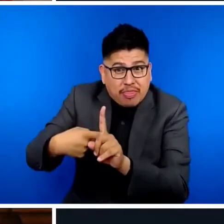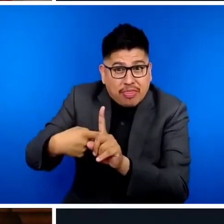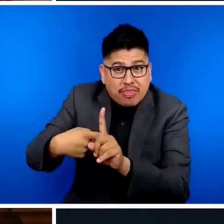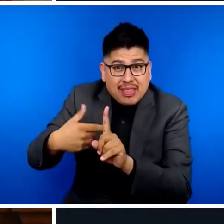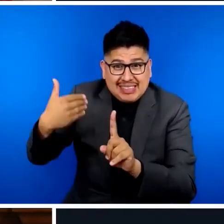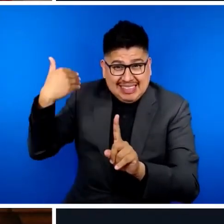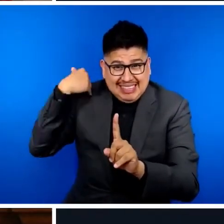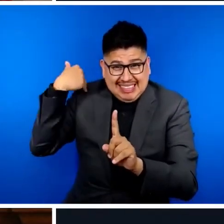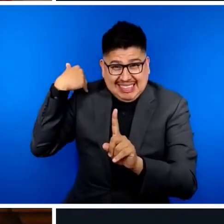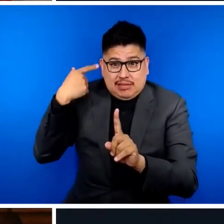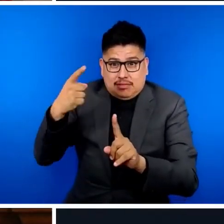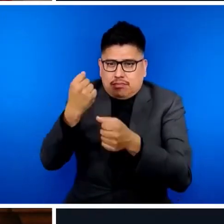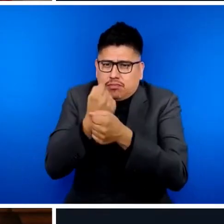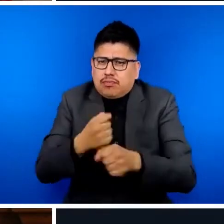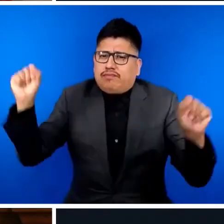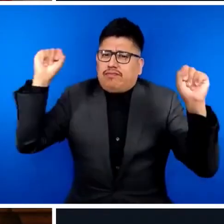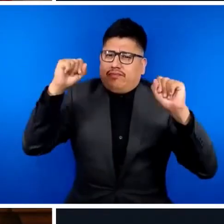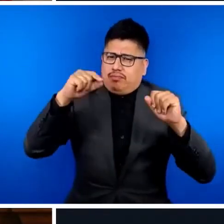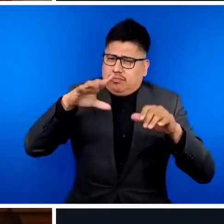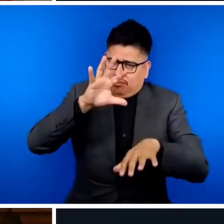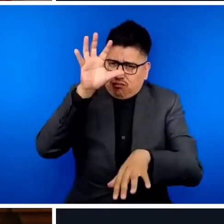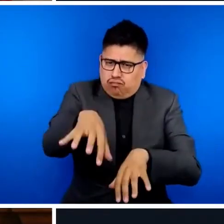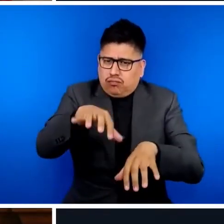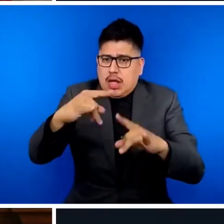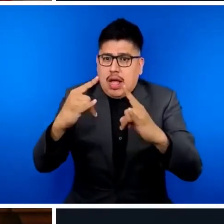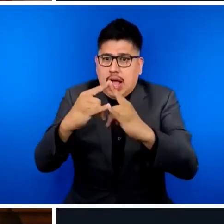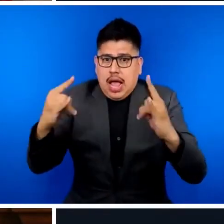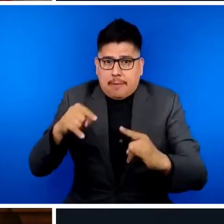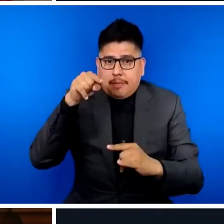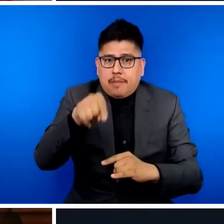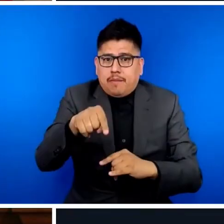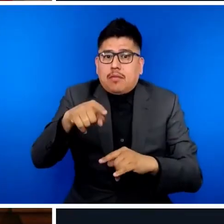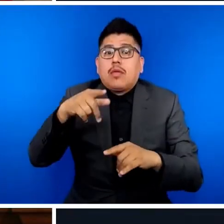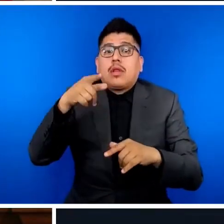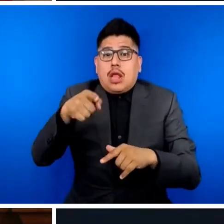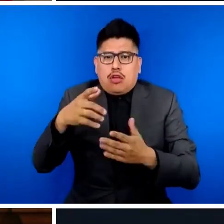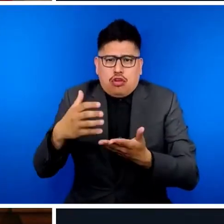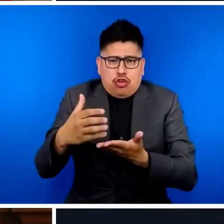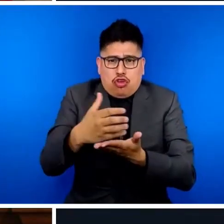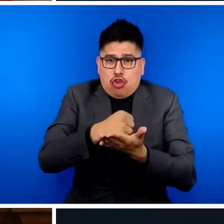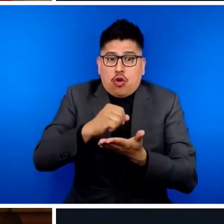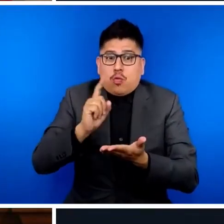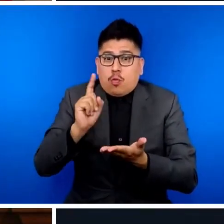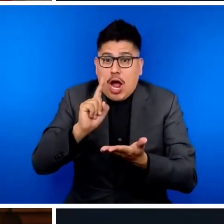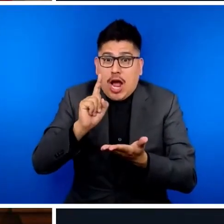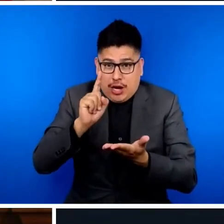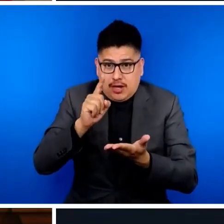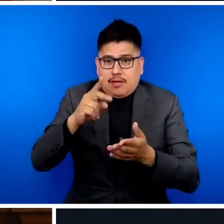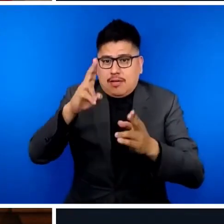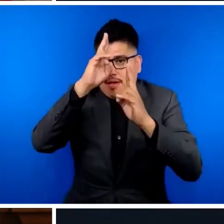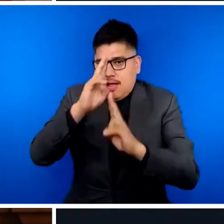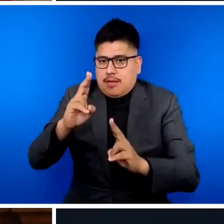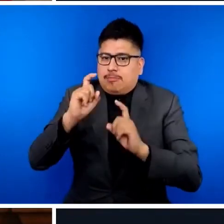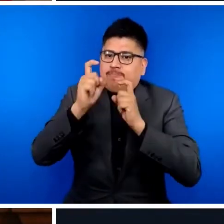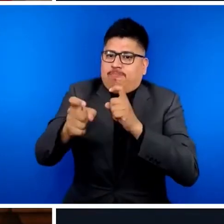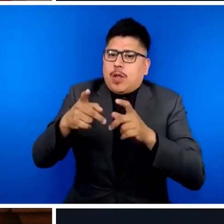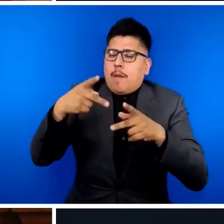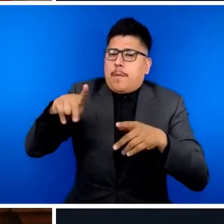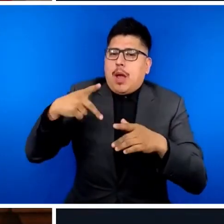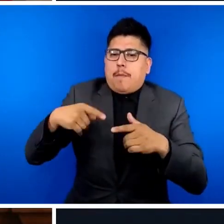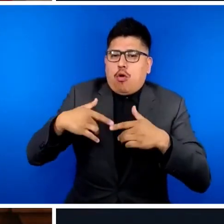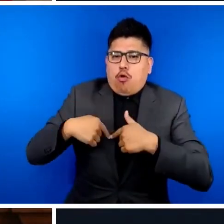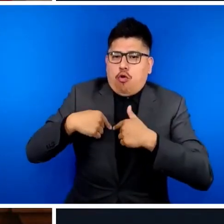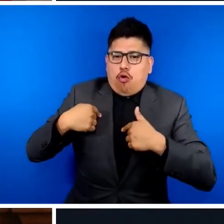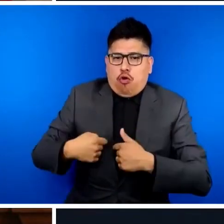of the largest anywhere in the world. But he earned many honors, including a Purple Heart and a Bronze Star, came home, started